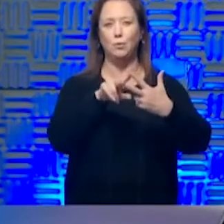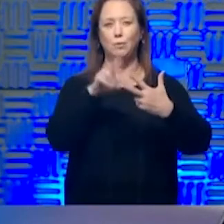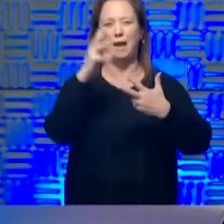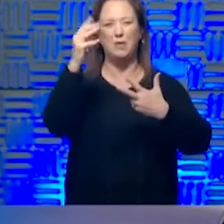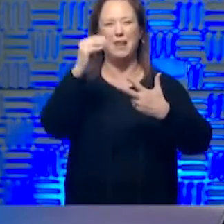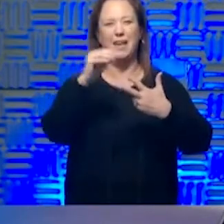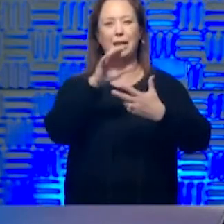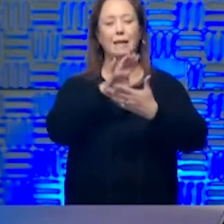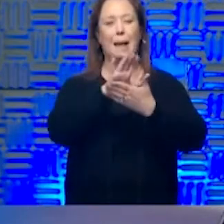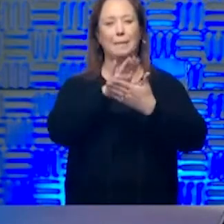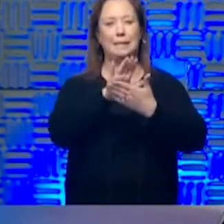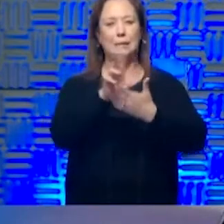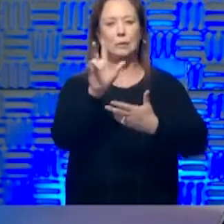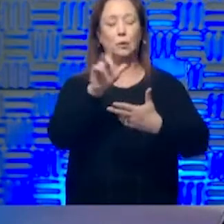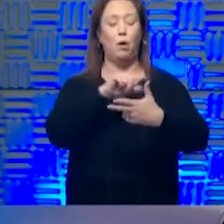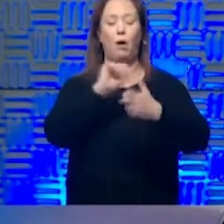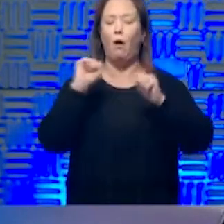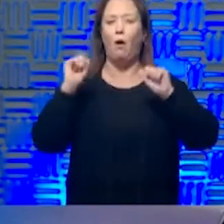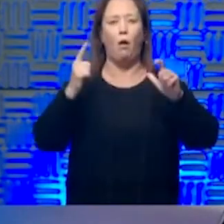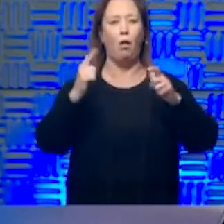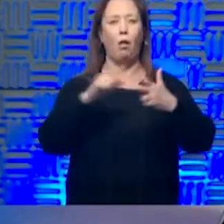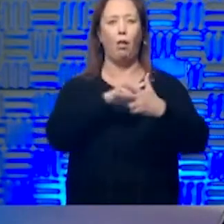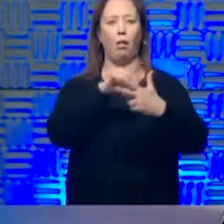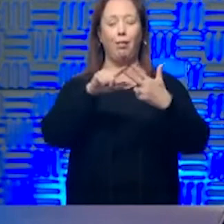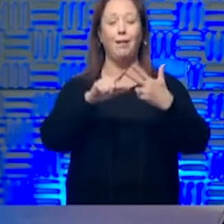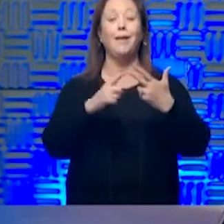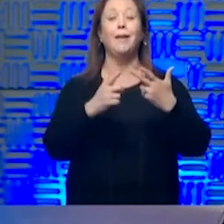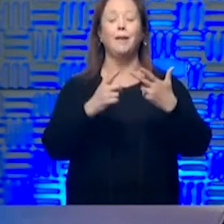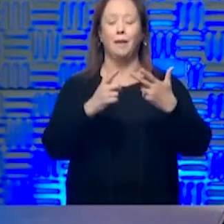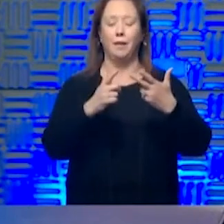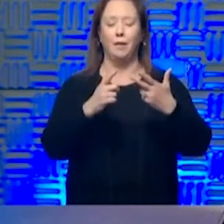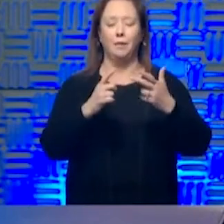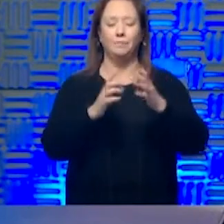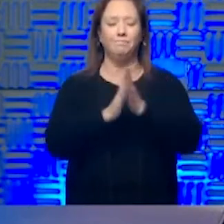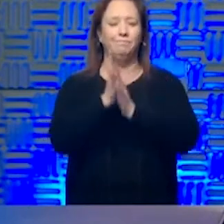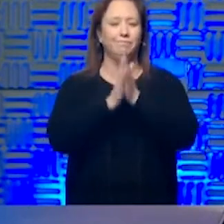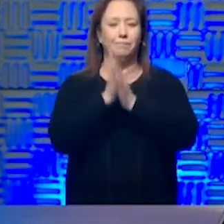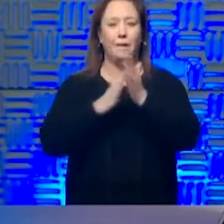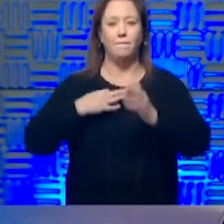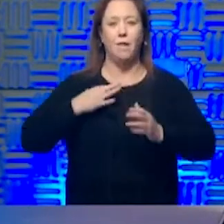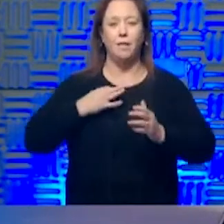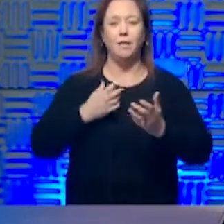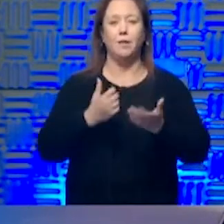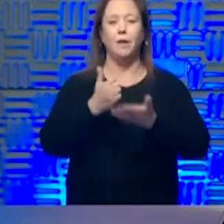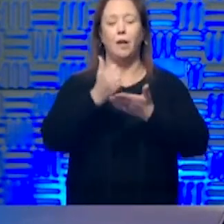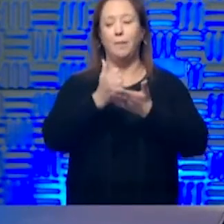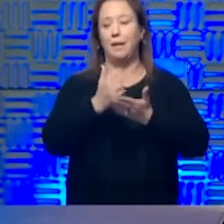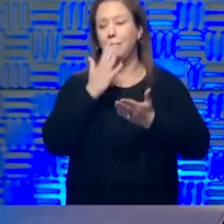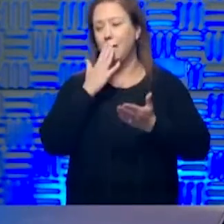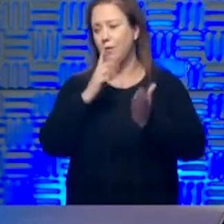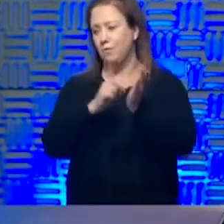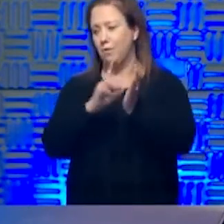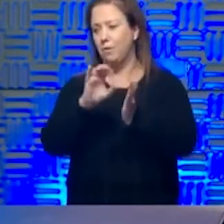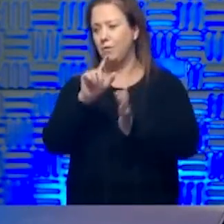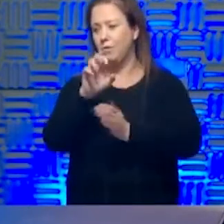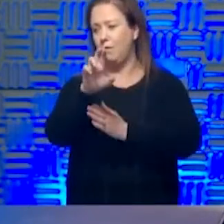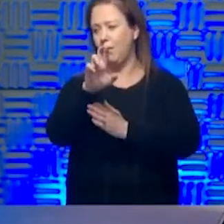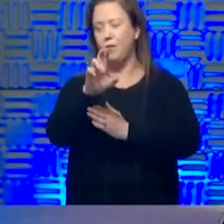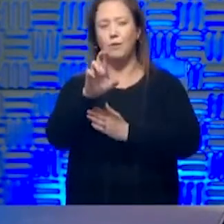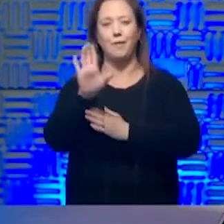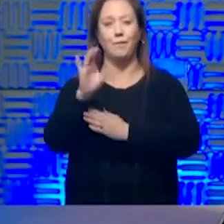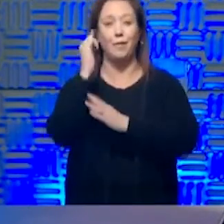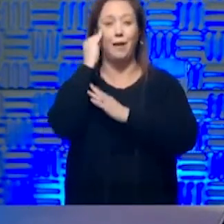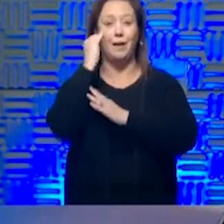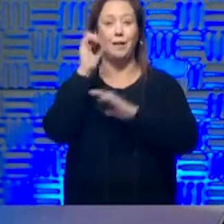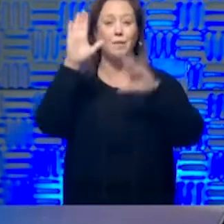campuses. All of the people who helped to put this together, and thank you, Dr. Collier, for the